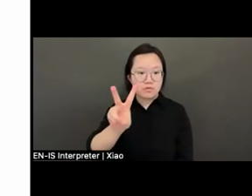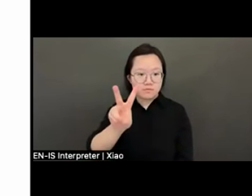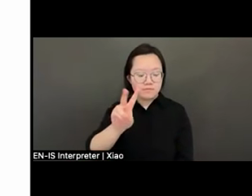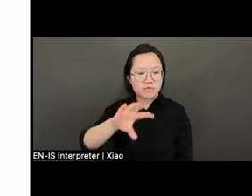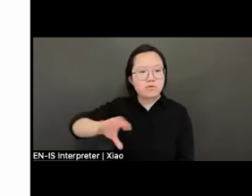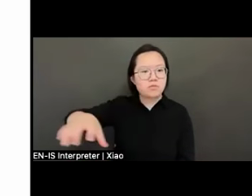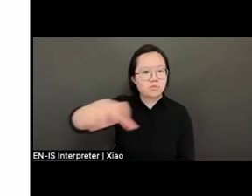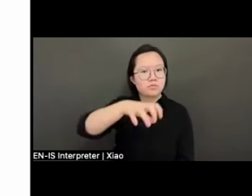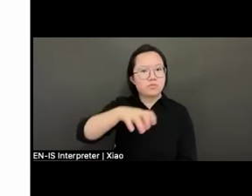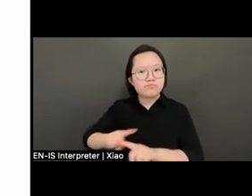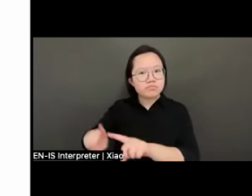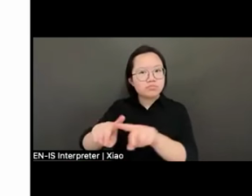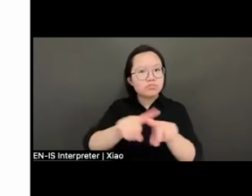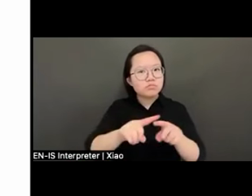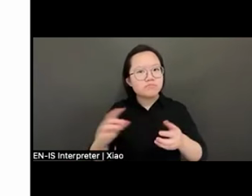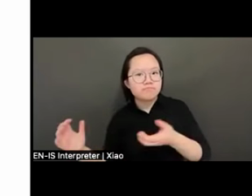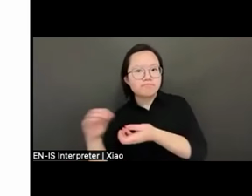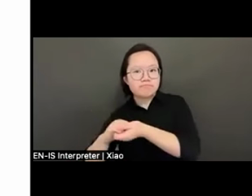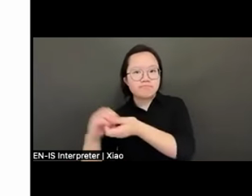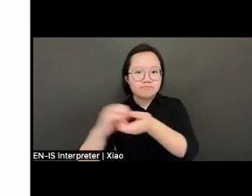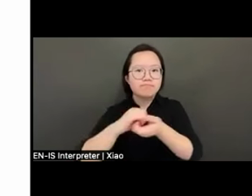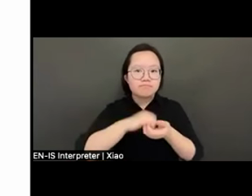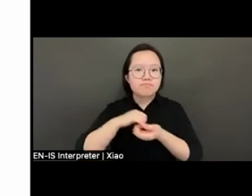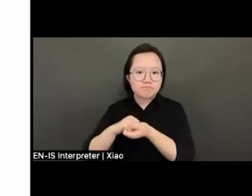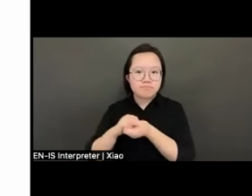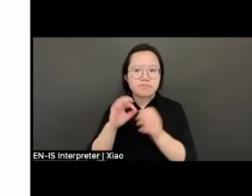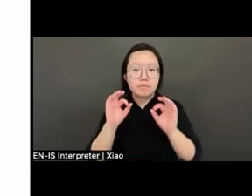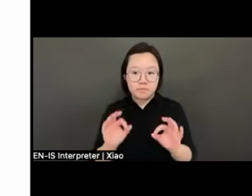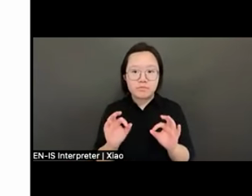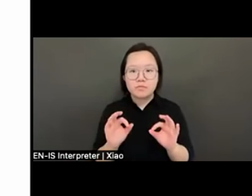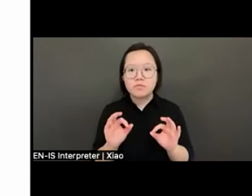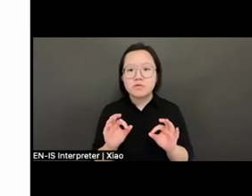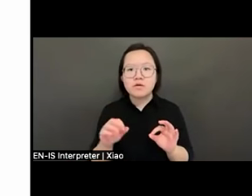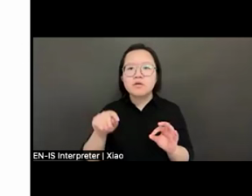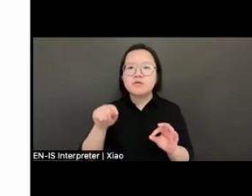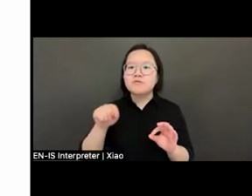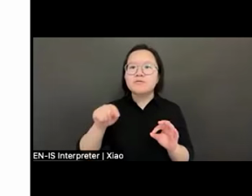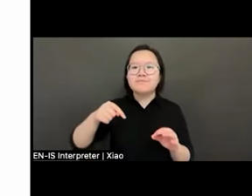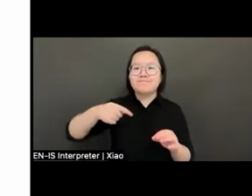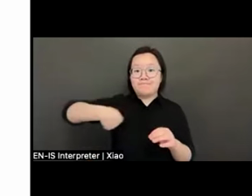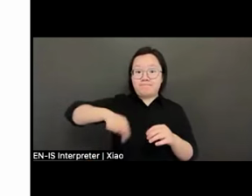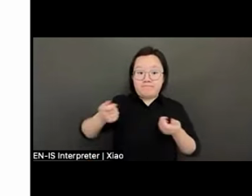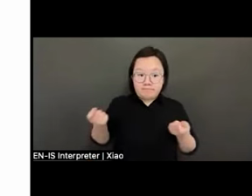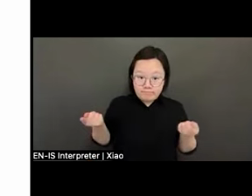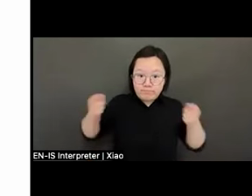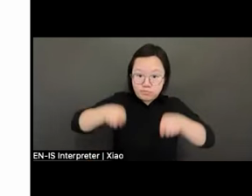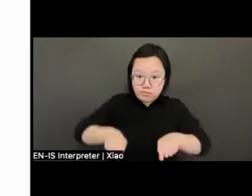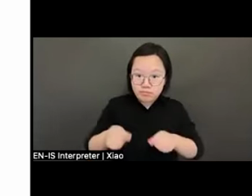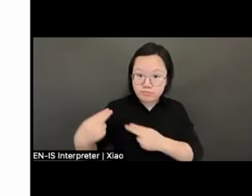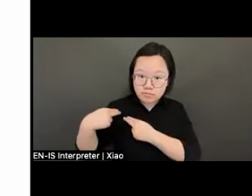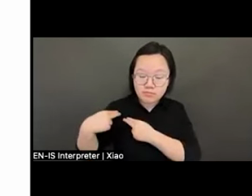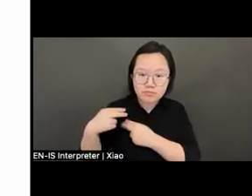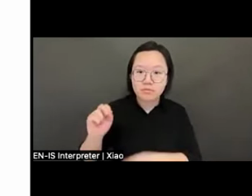the European Youth Forum, and they really aim for African and European youth to work on joint policy